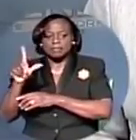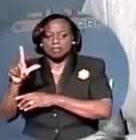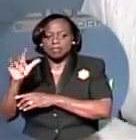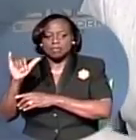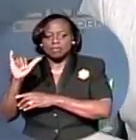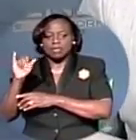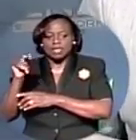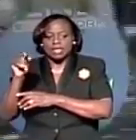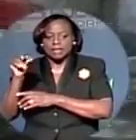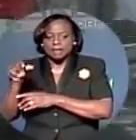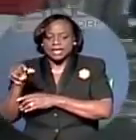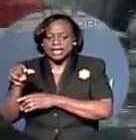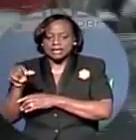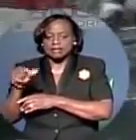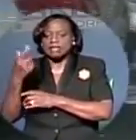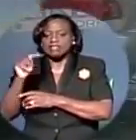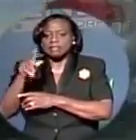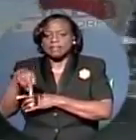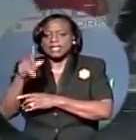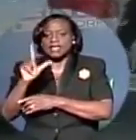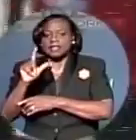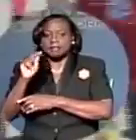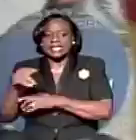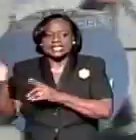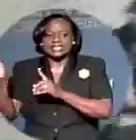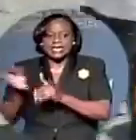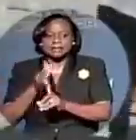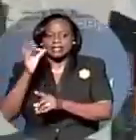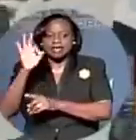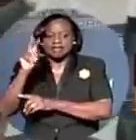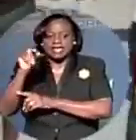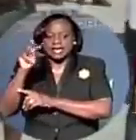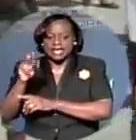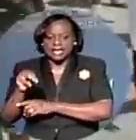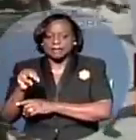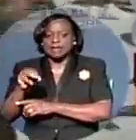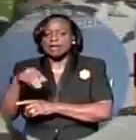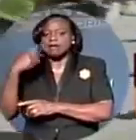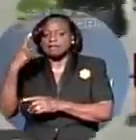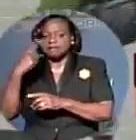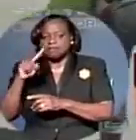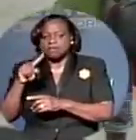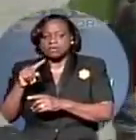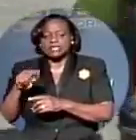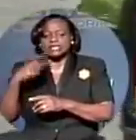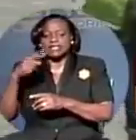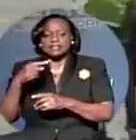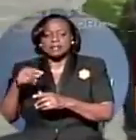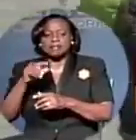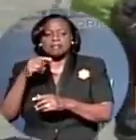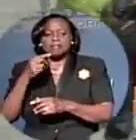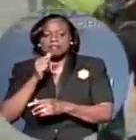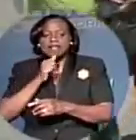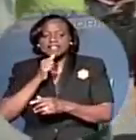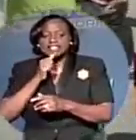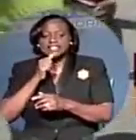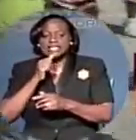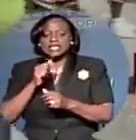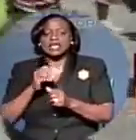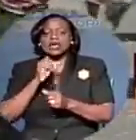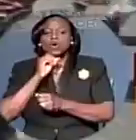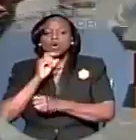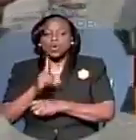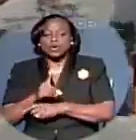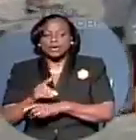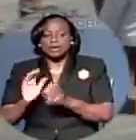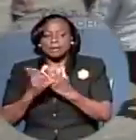more. The Progressive Liberal Party slamming the Free National Movement for violating a privacy order put in place by North Andros Administrator